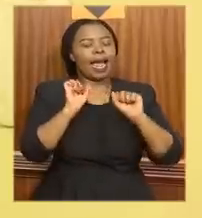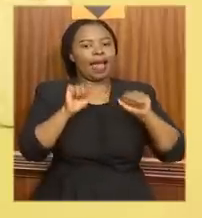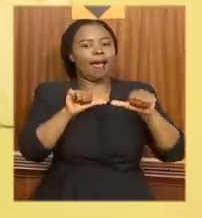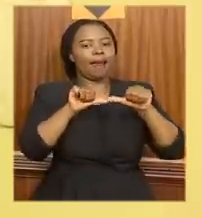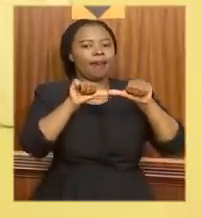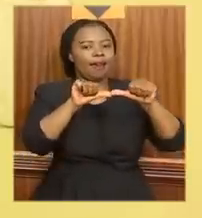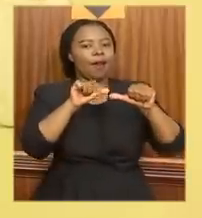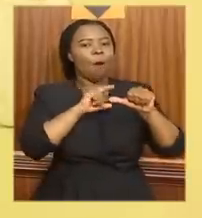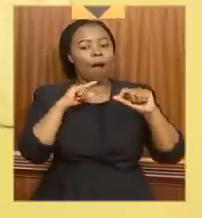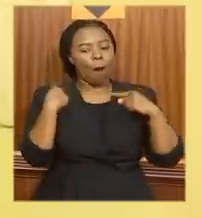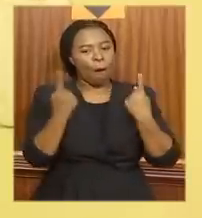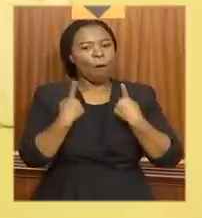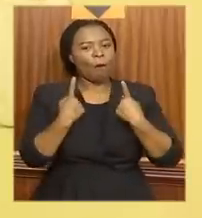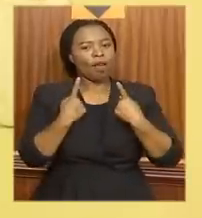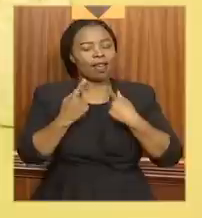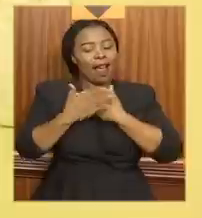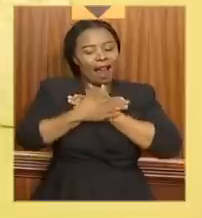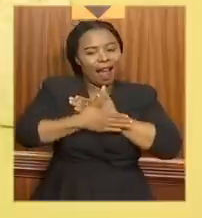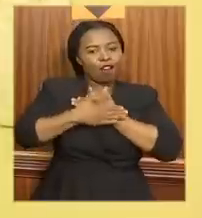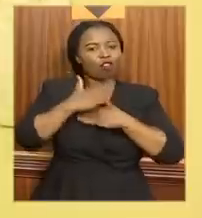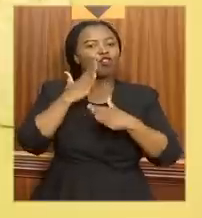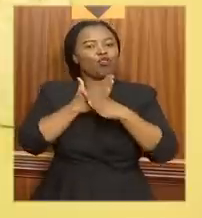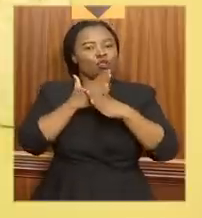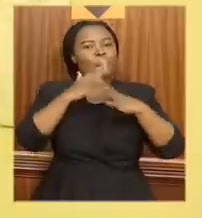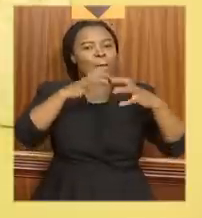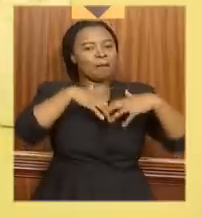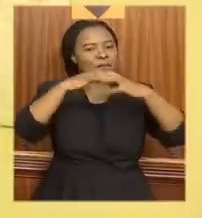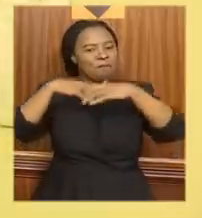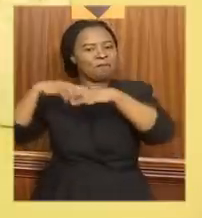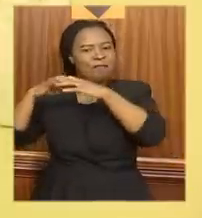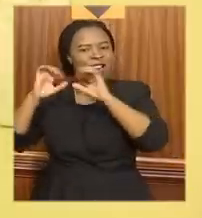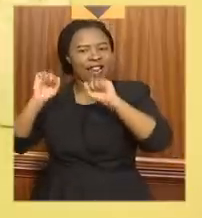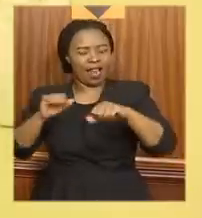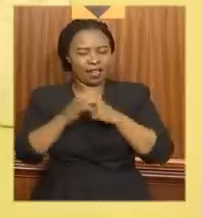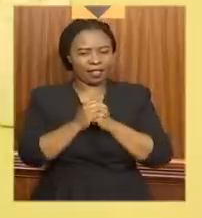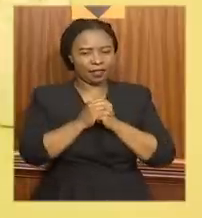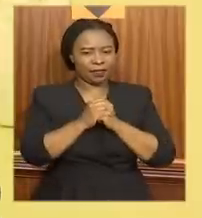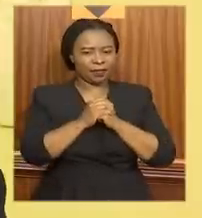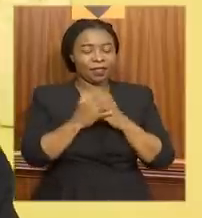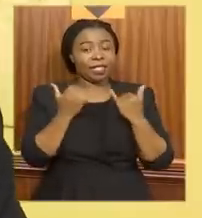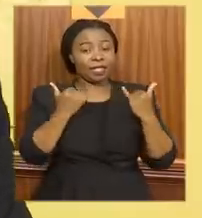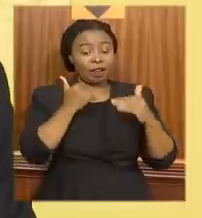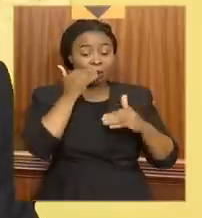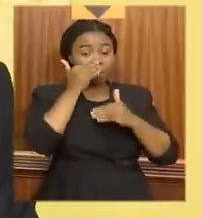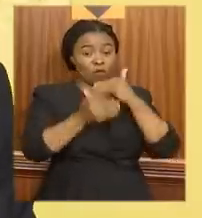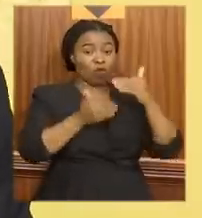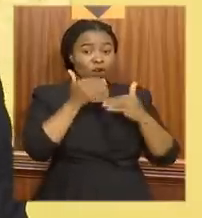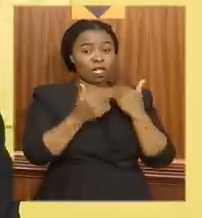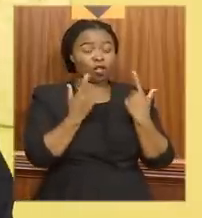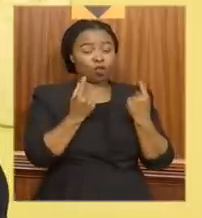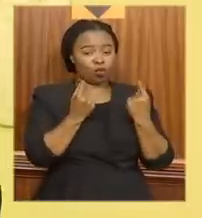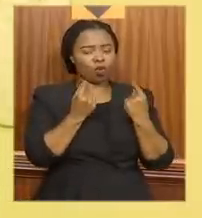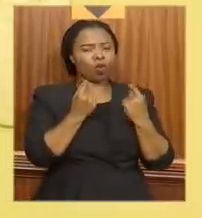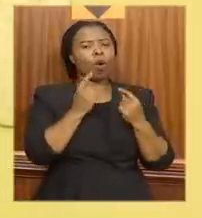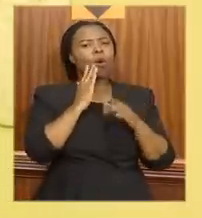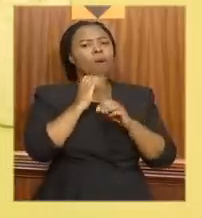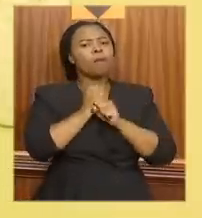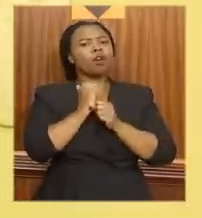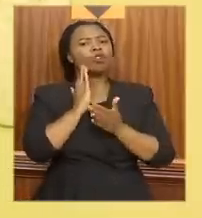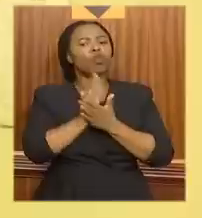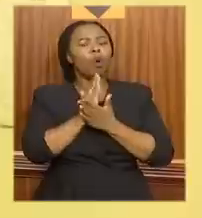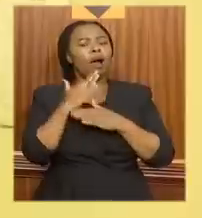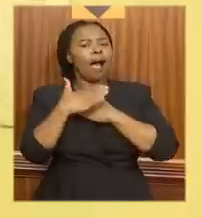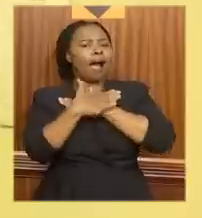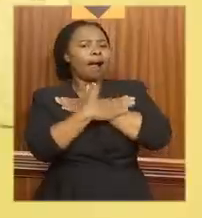create jobs in our country. In the process, we will position our country as a leading player in